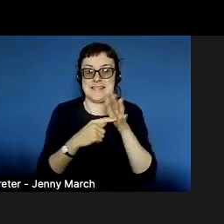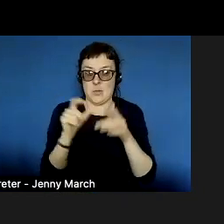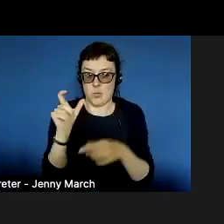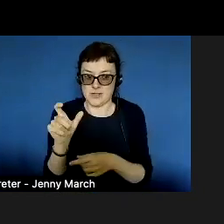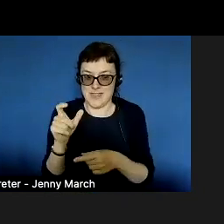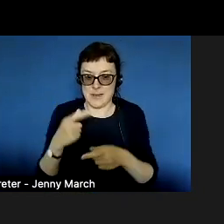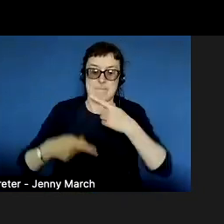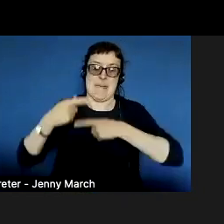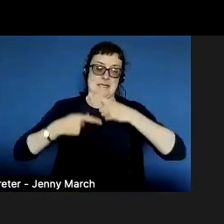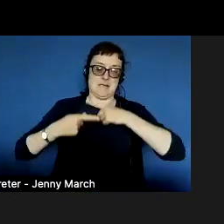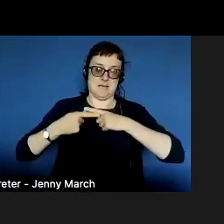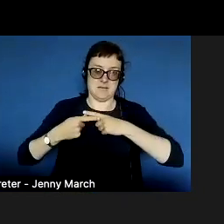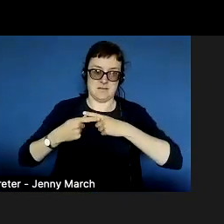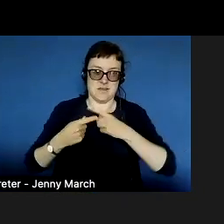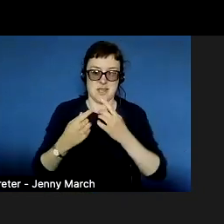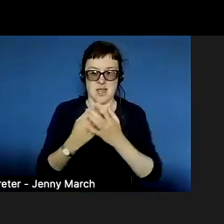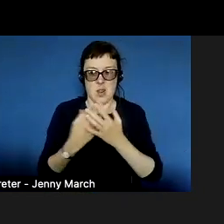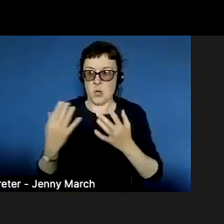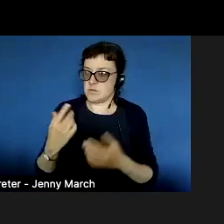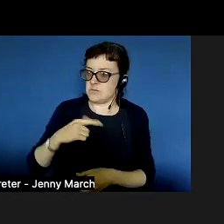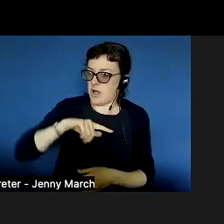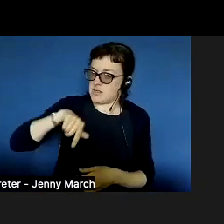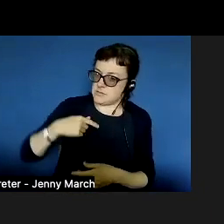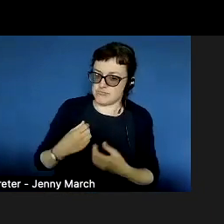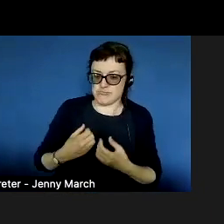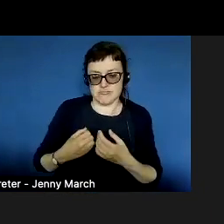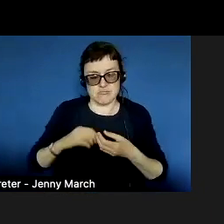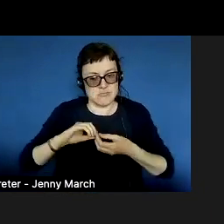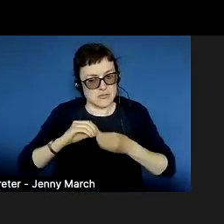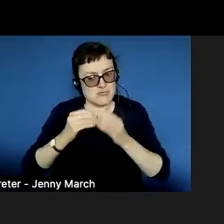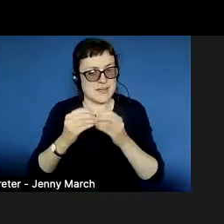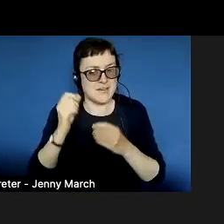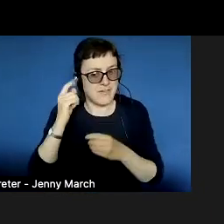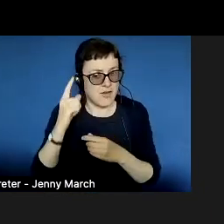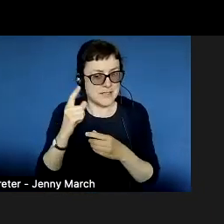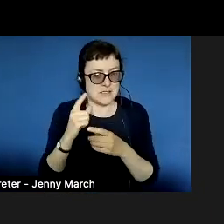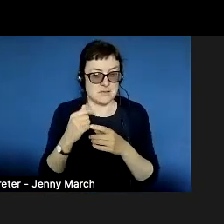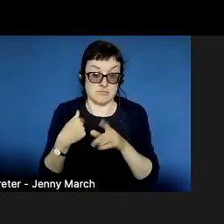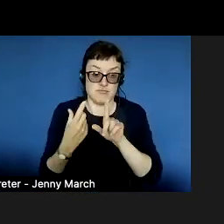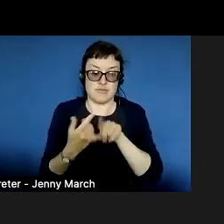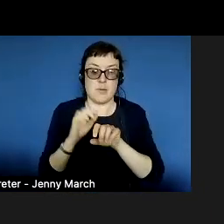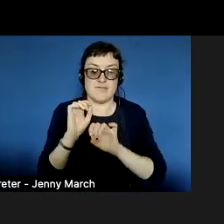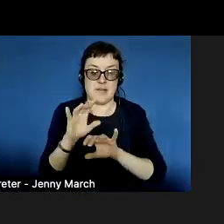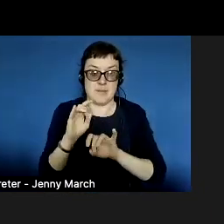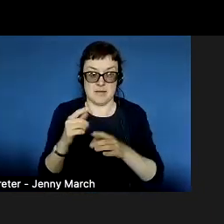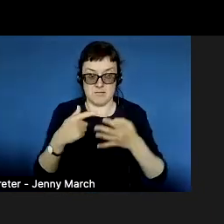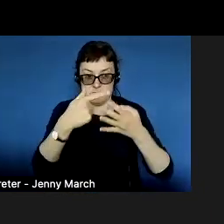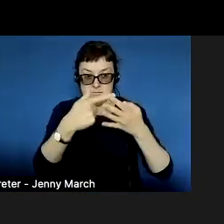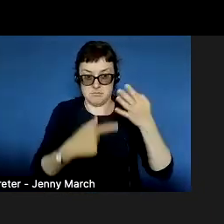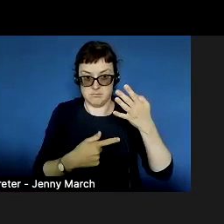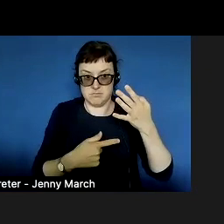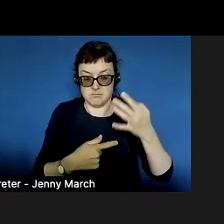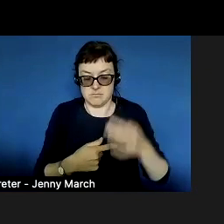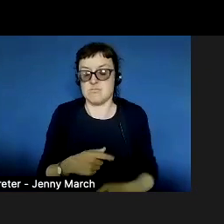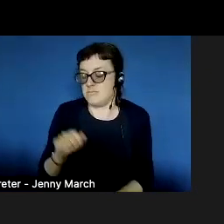of creative, instinctive responses to feedback on all the other sections. Yeah, and that was quite a helpful way to